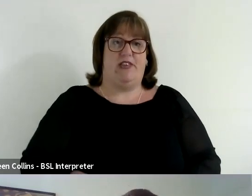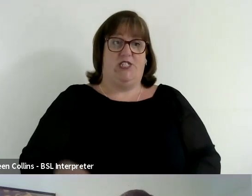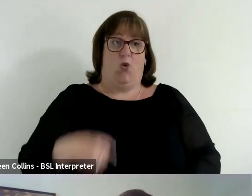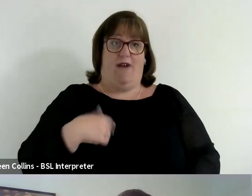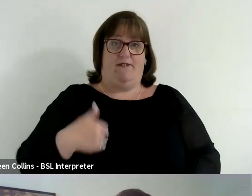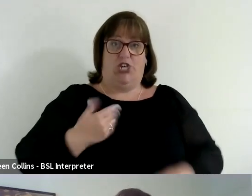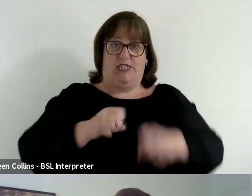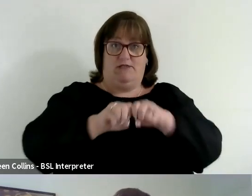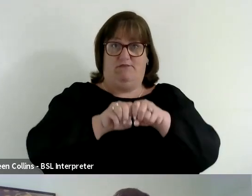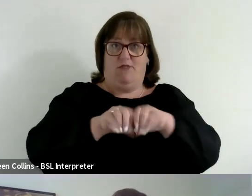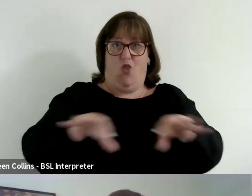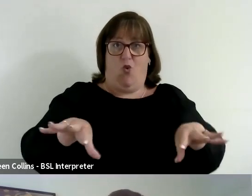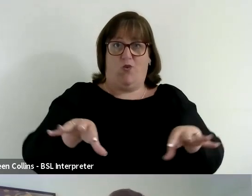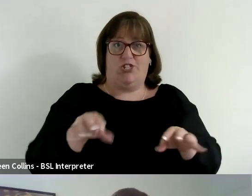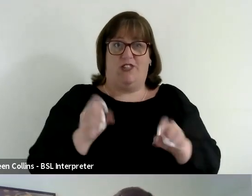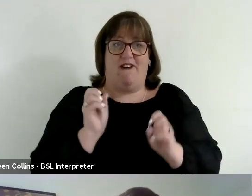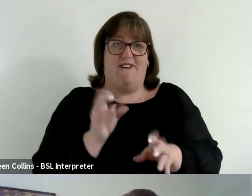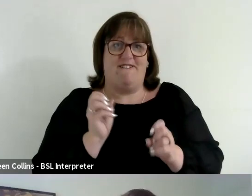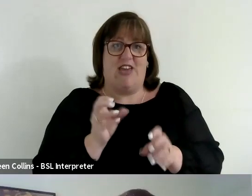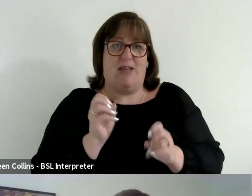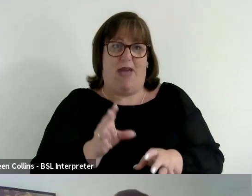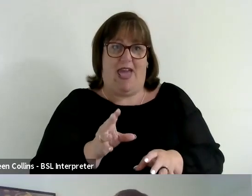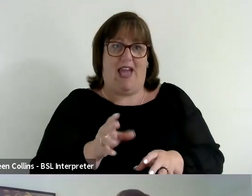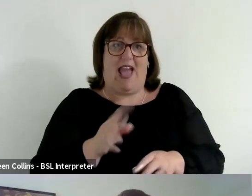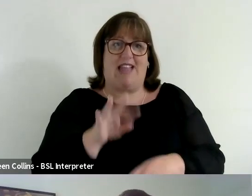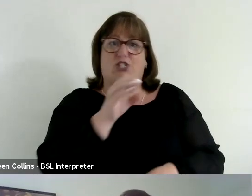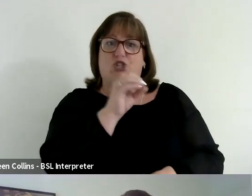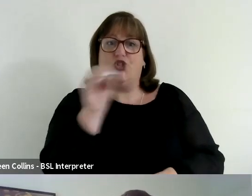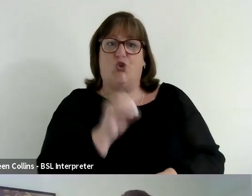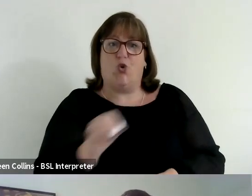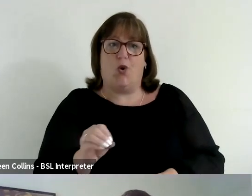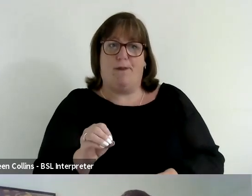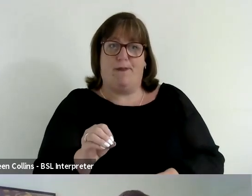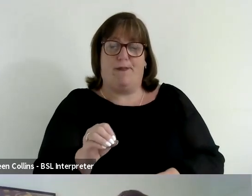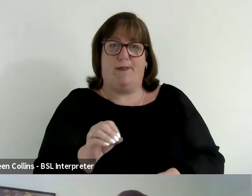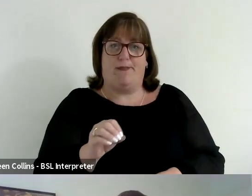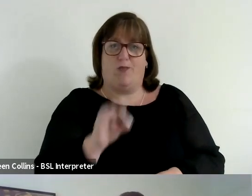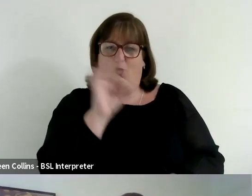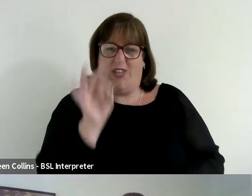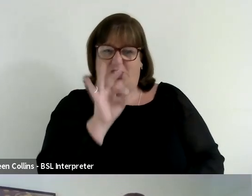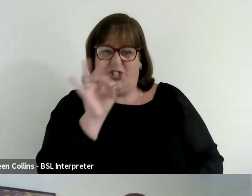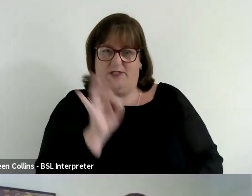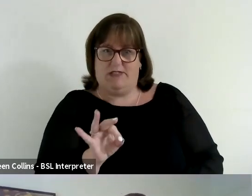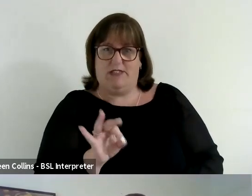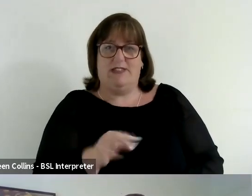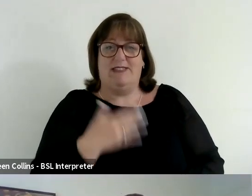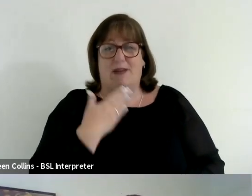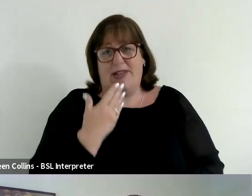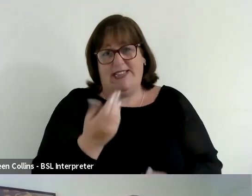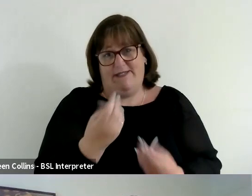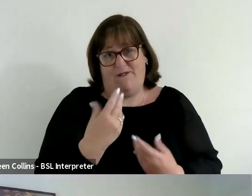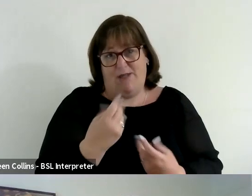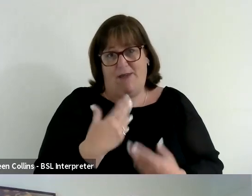and the Zoom poll, so it'd be lovely for everyone to just add their, you know, questions, and we go from there, really. Thank